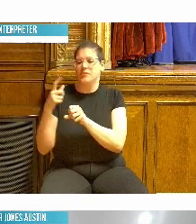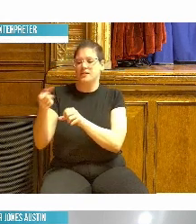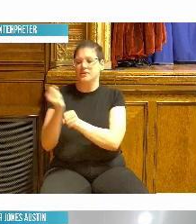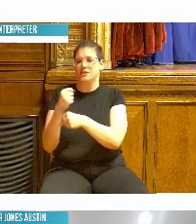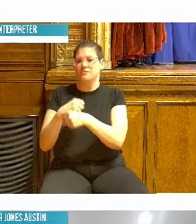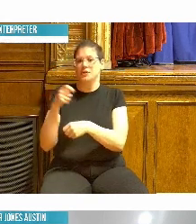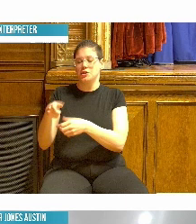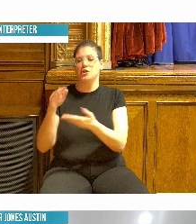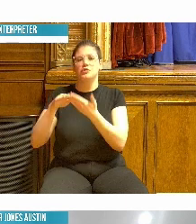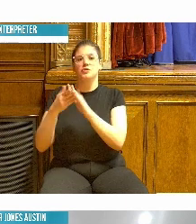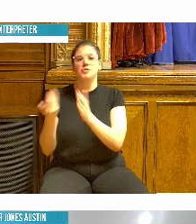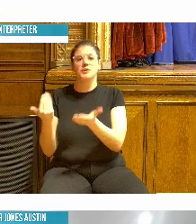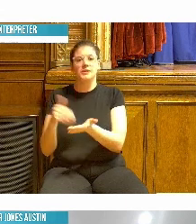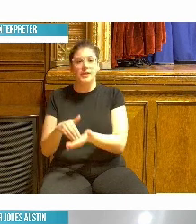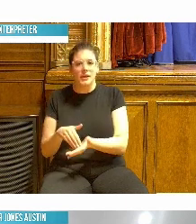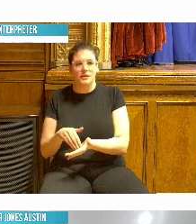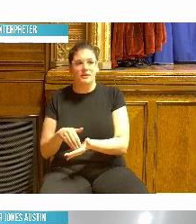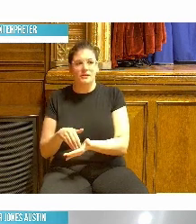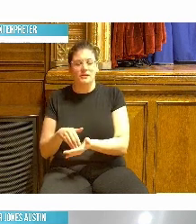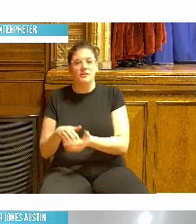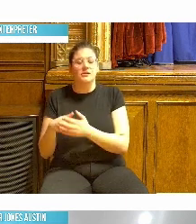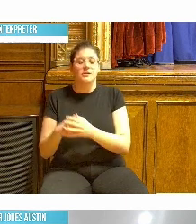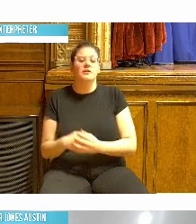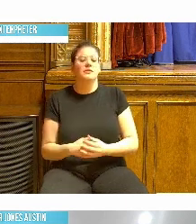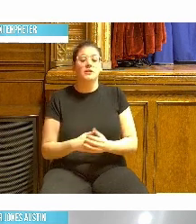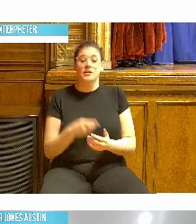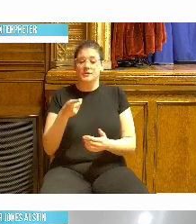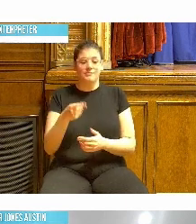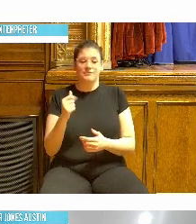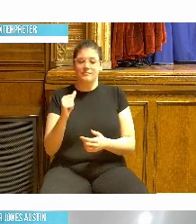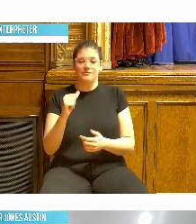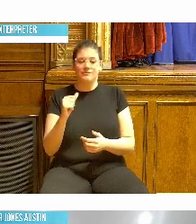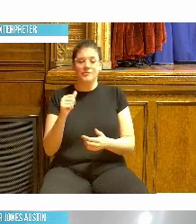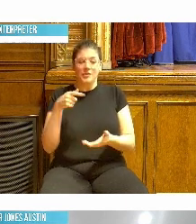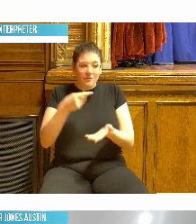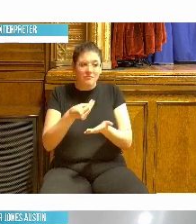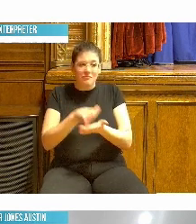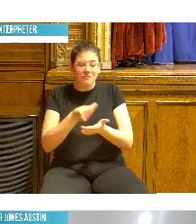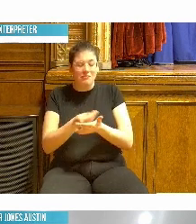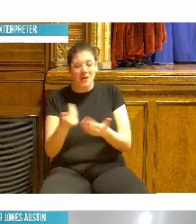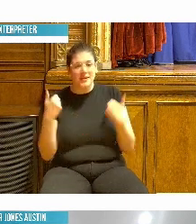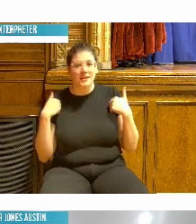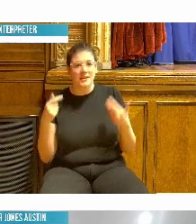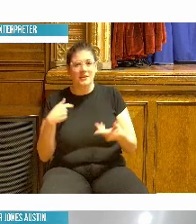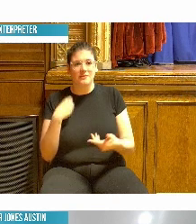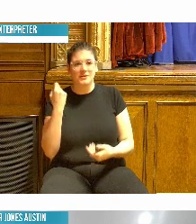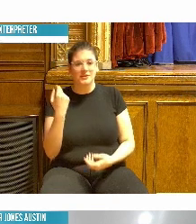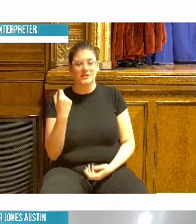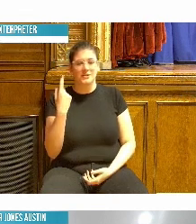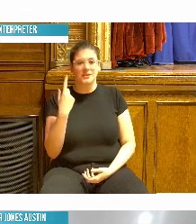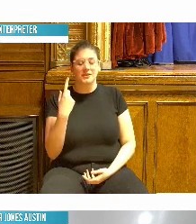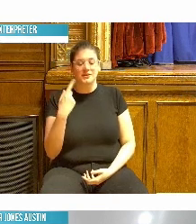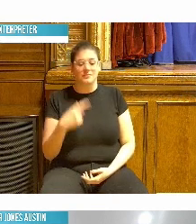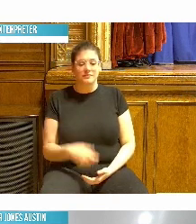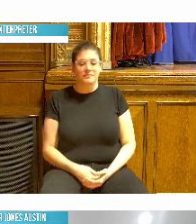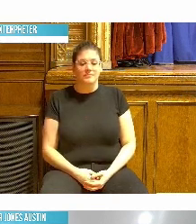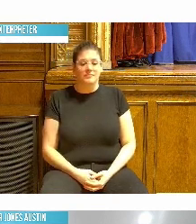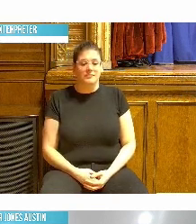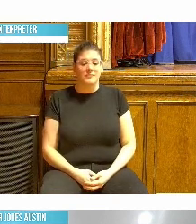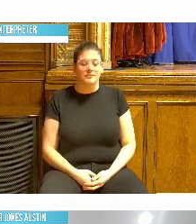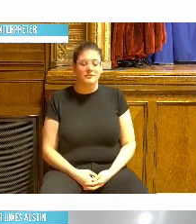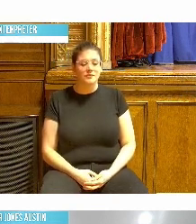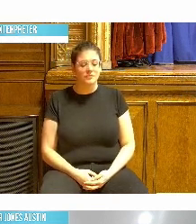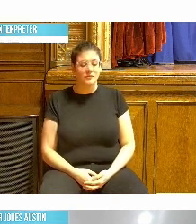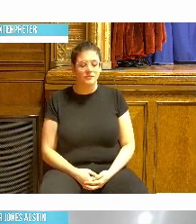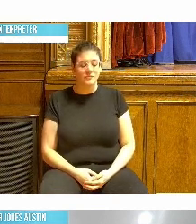communities, as has been talked about, is not beyond the pale. And indeed, it was a part, though unfortunately in a stealth way,